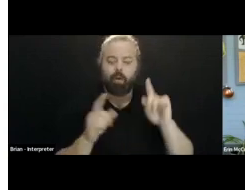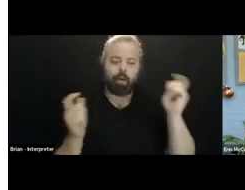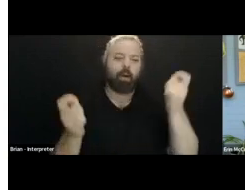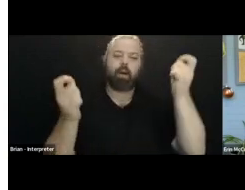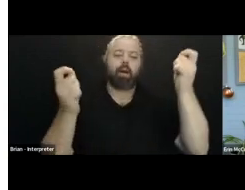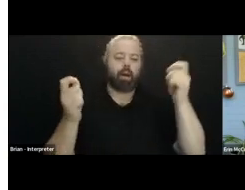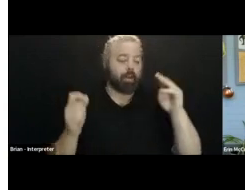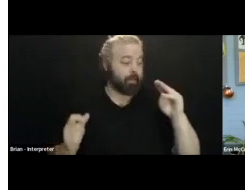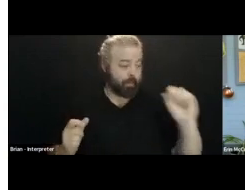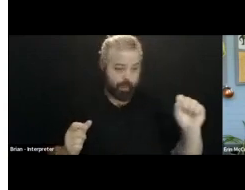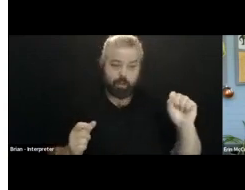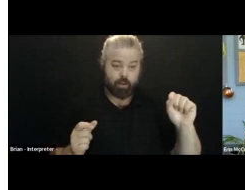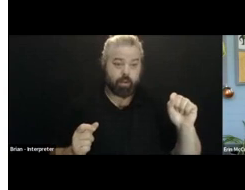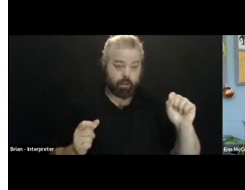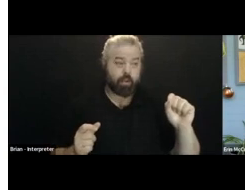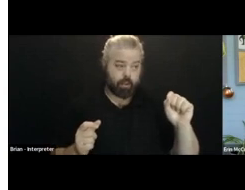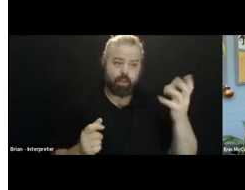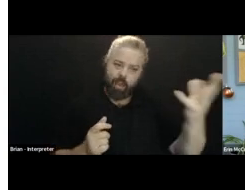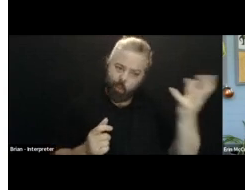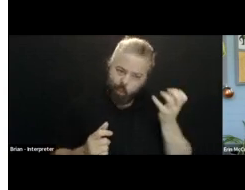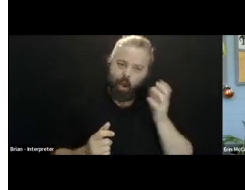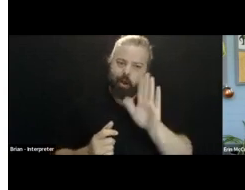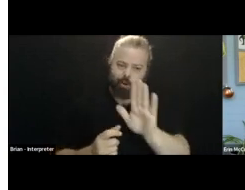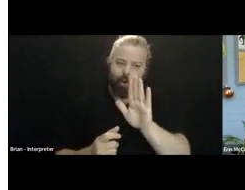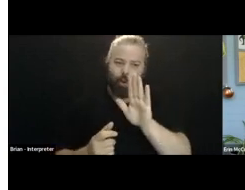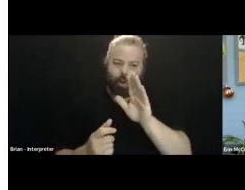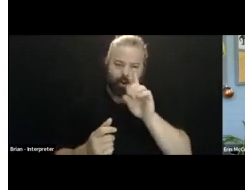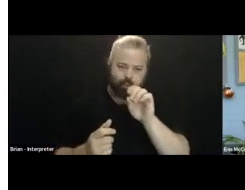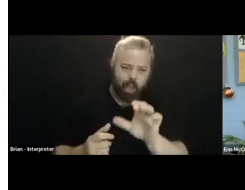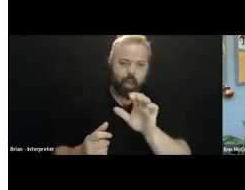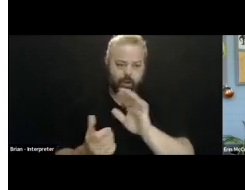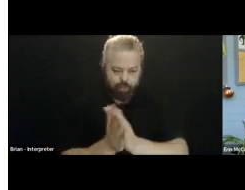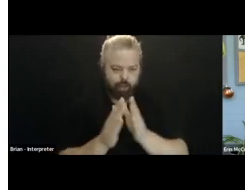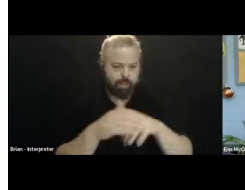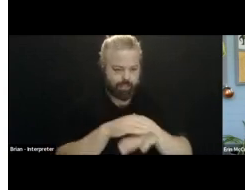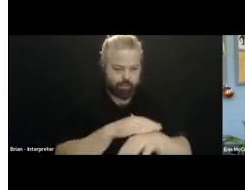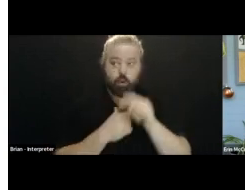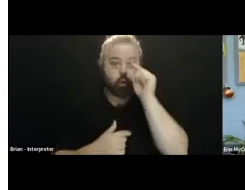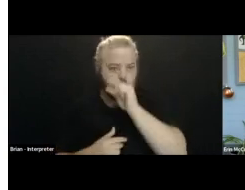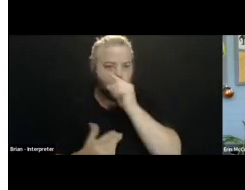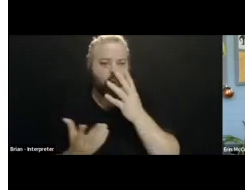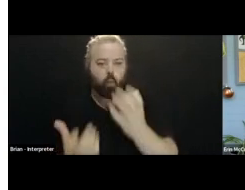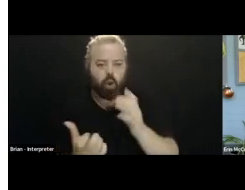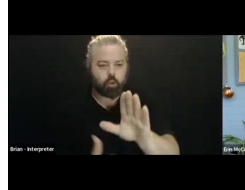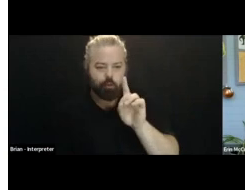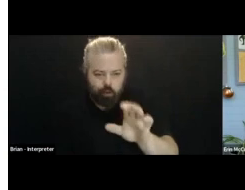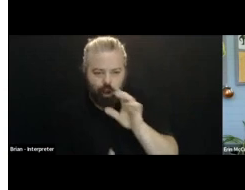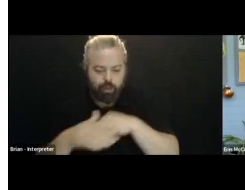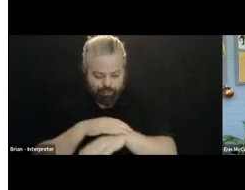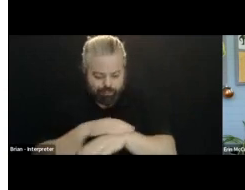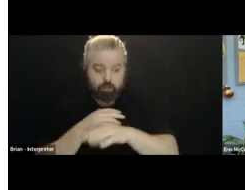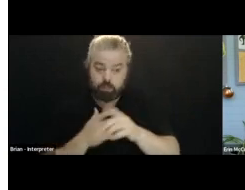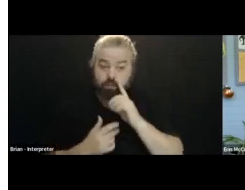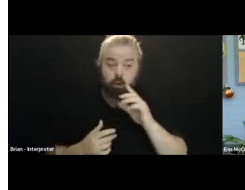Microsoft wants your stuff to be accessible. Google wants your Google Docs to be accessible. So there are things out there